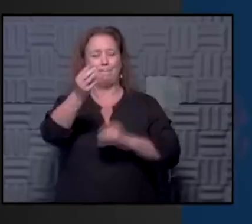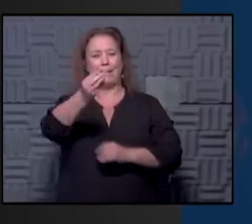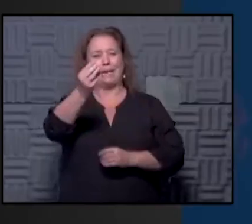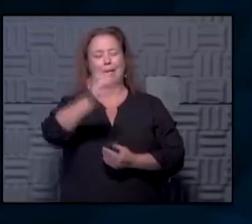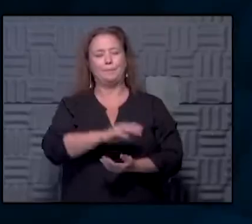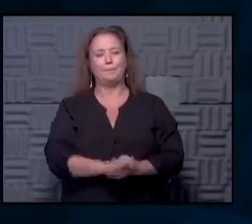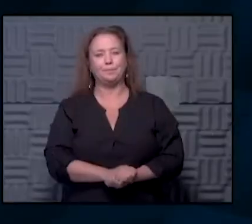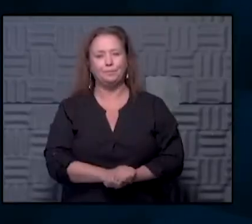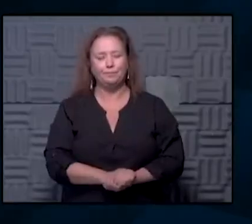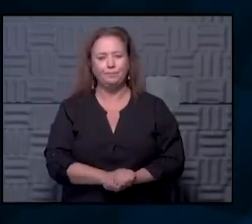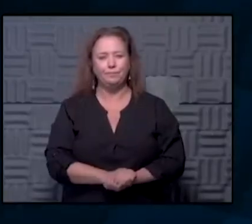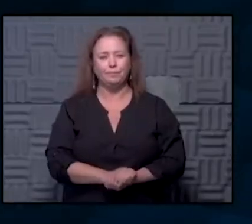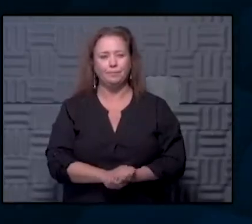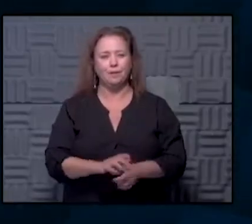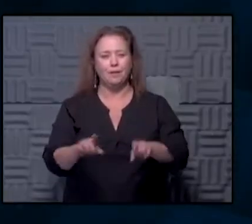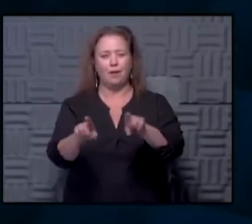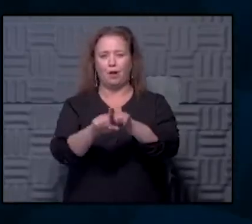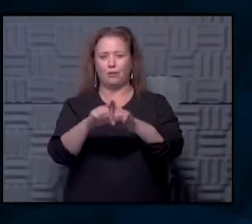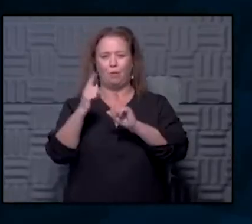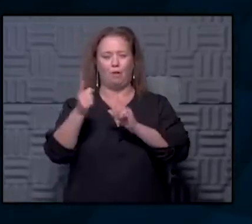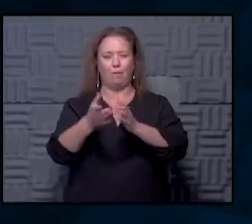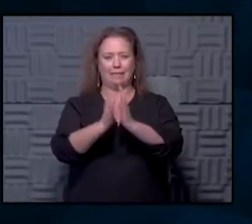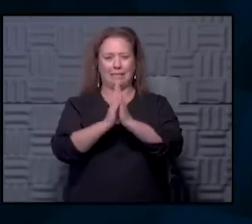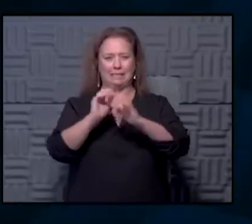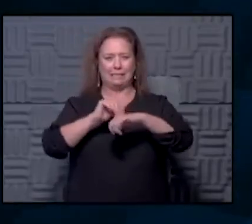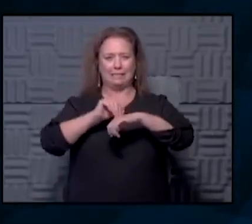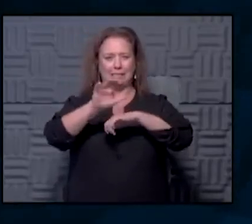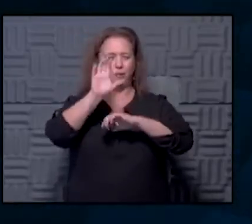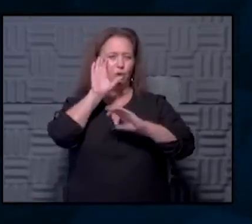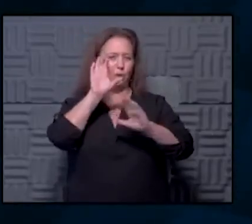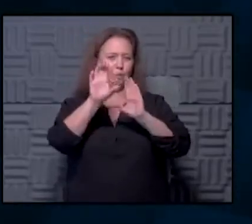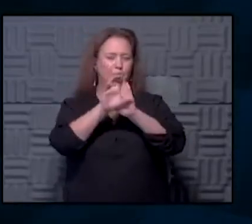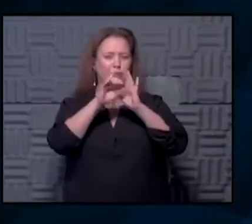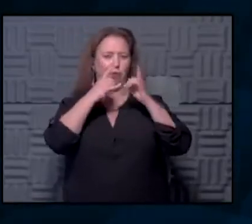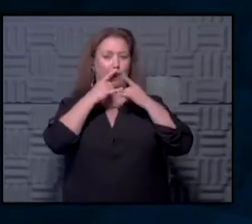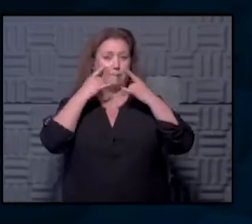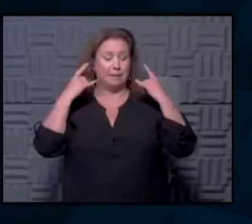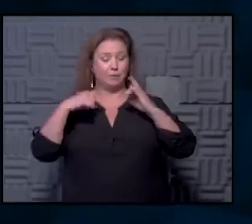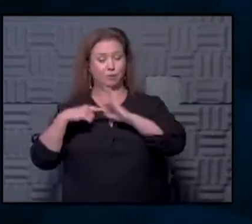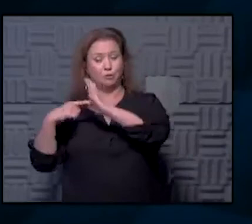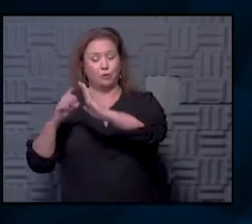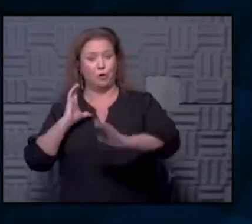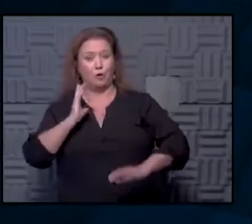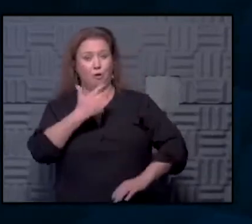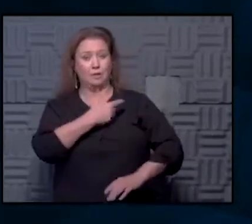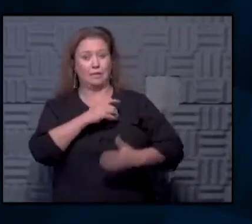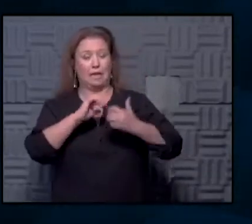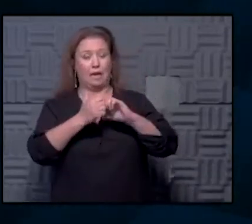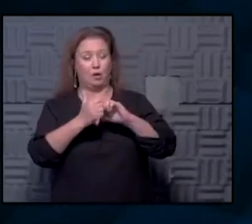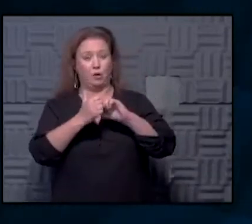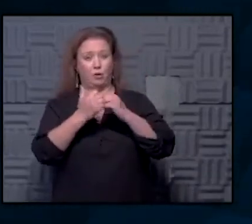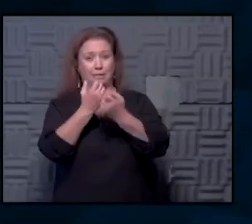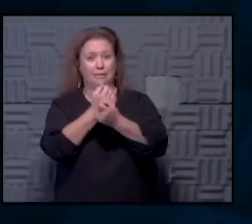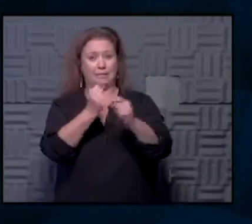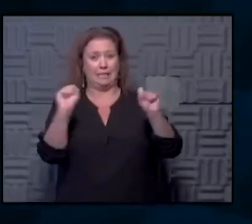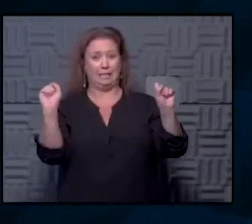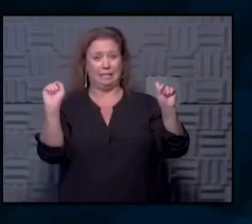Monday. Also, we are always asking, send us your pictures of you wearing masks and show us also how you're staying